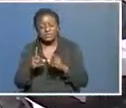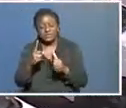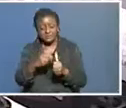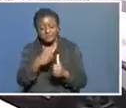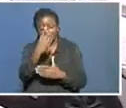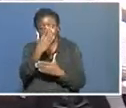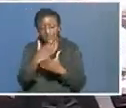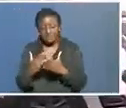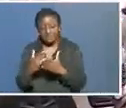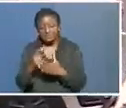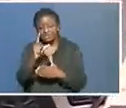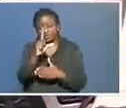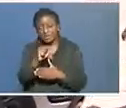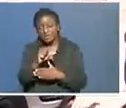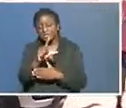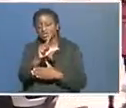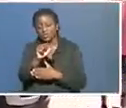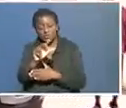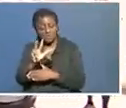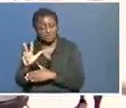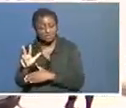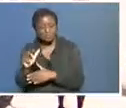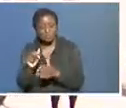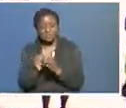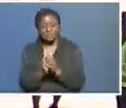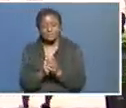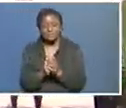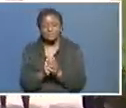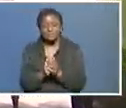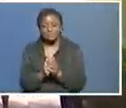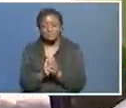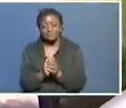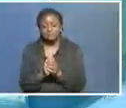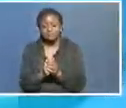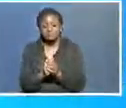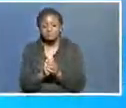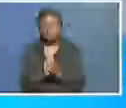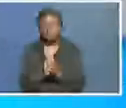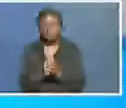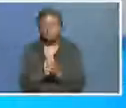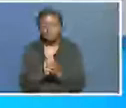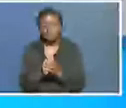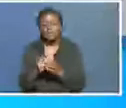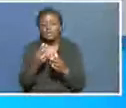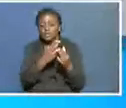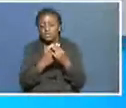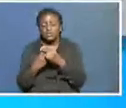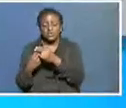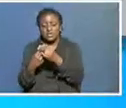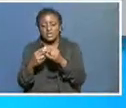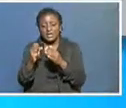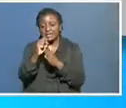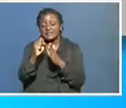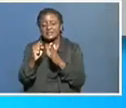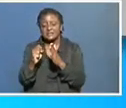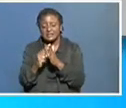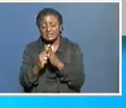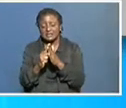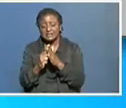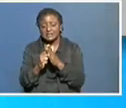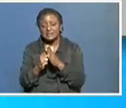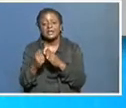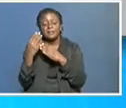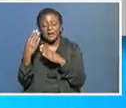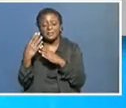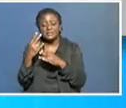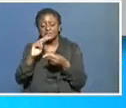2023. For the Bahamas Tonight, I'm Cleopatra Murphy. The United States remains the Bahamas' number